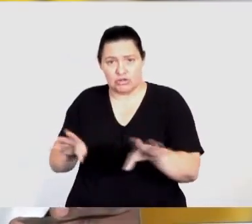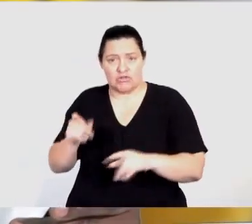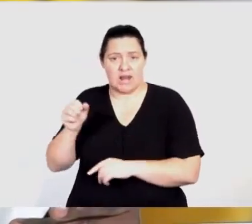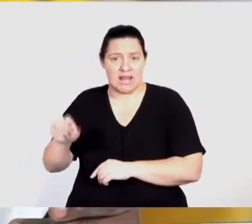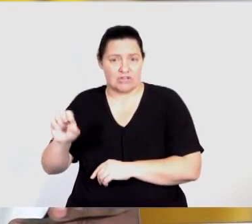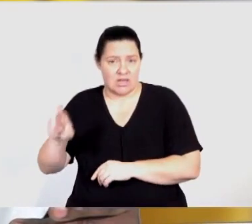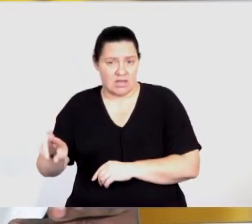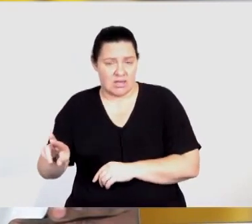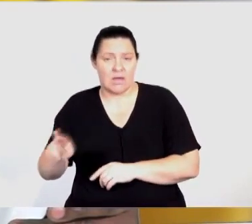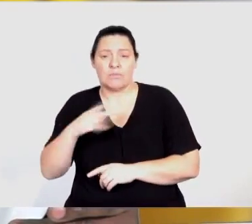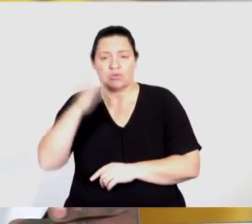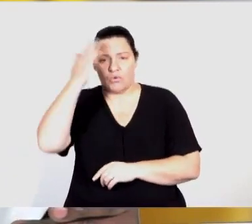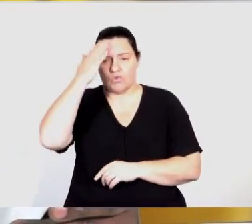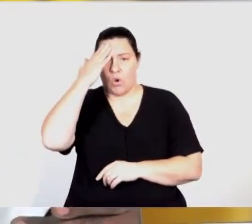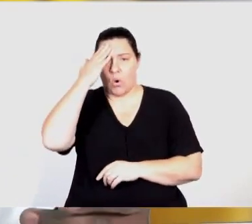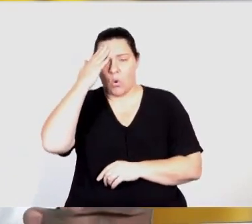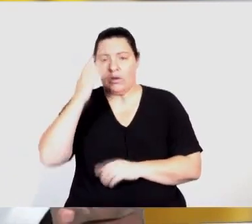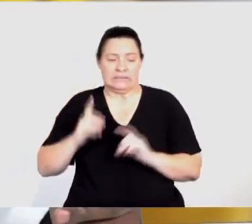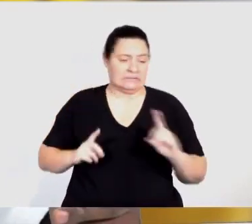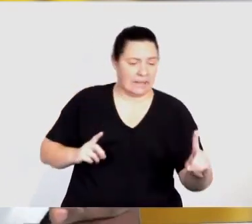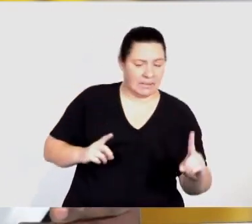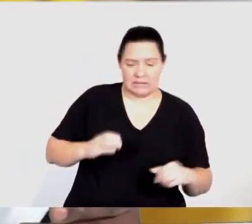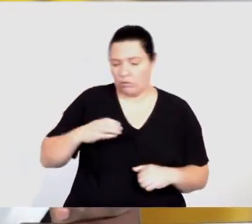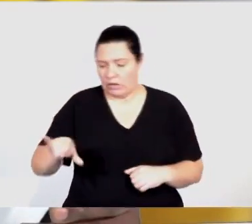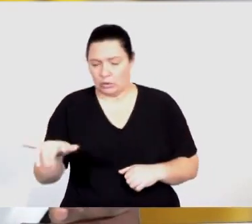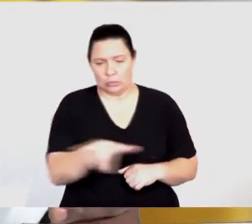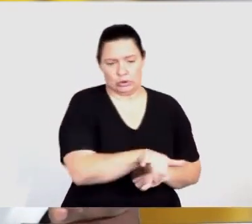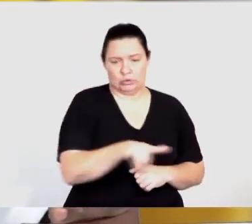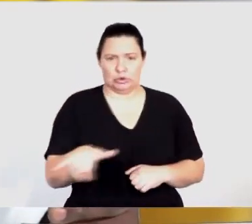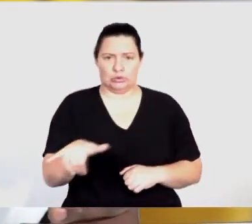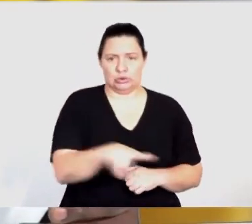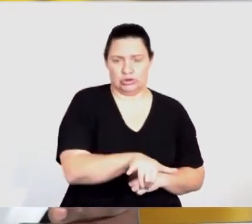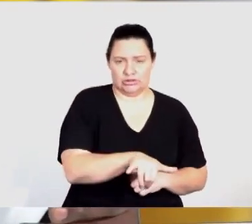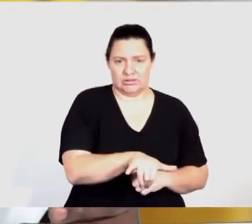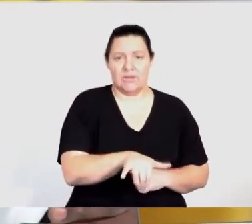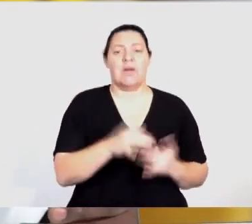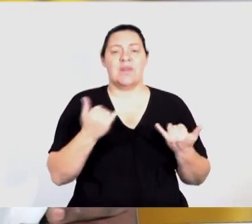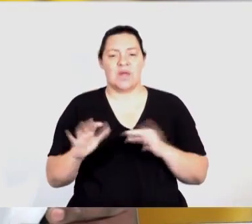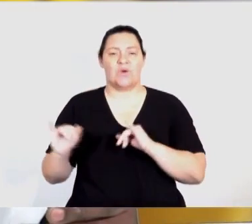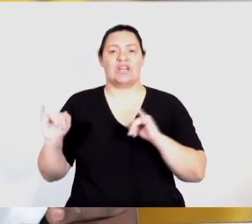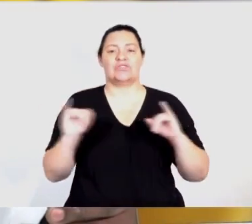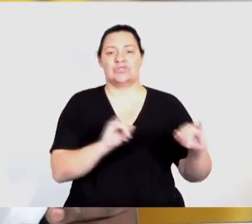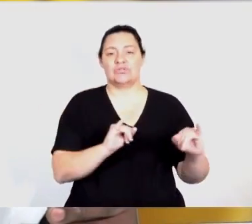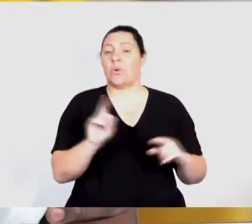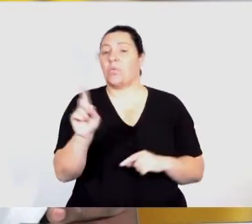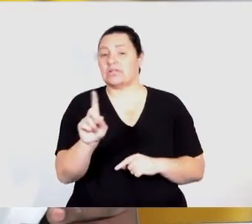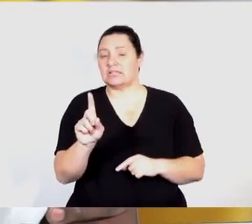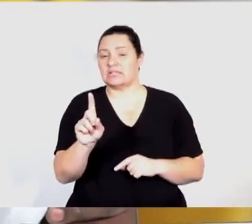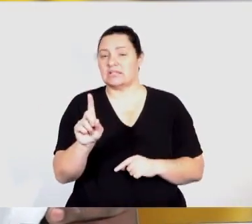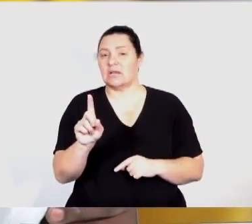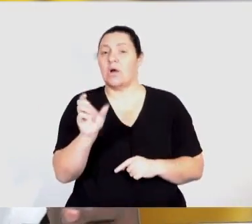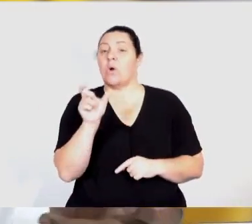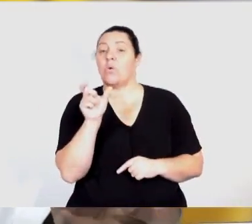the general ledger is knowing which account to debit and which account to credit. In that case, I'm going to introduce you to